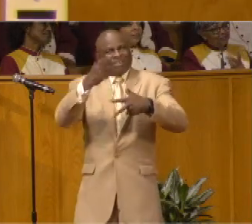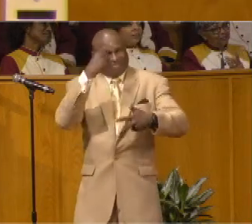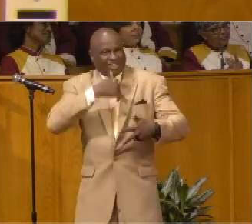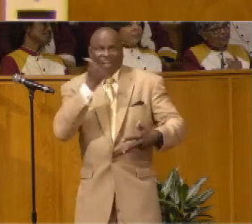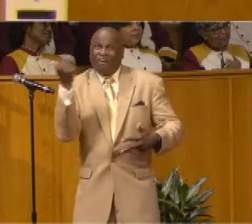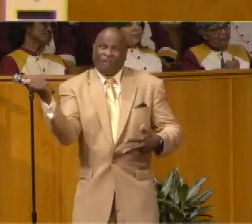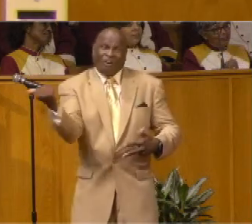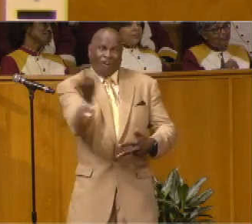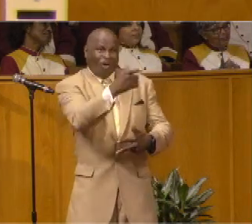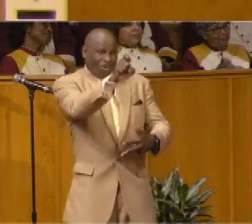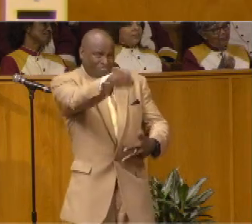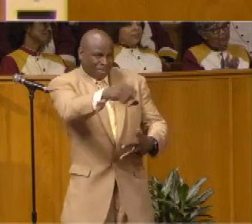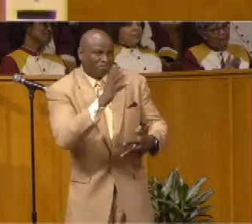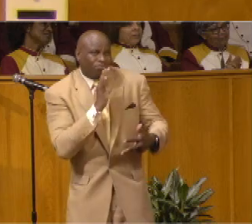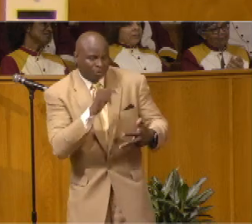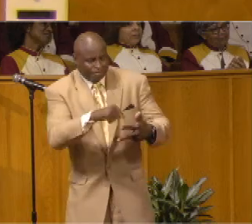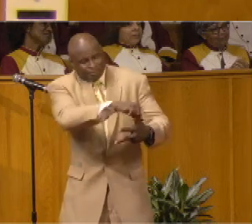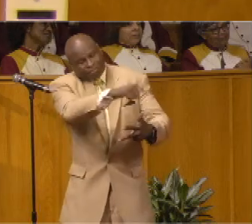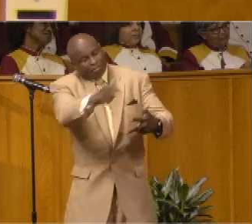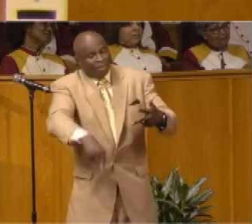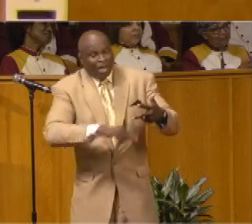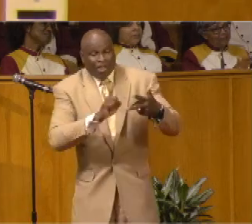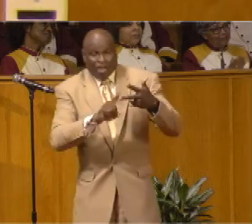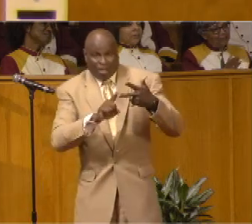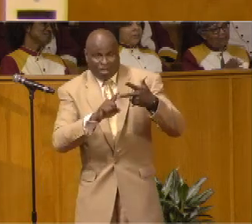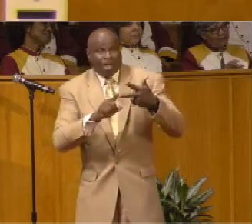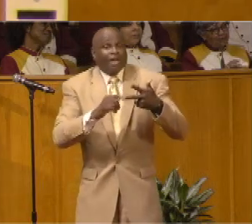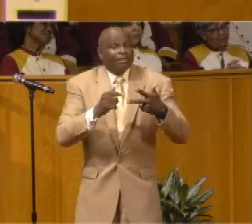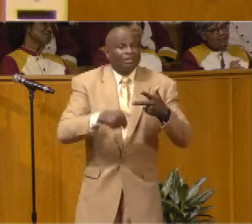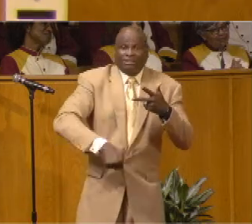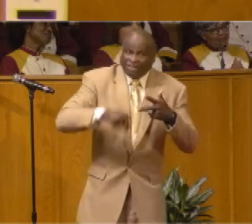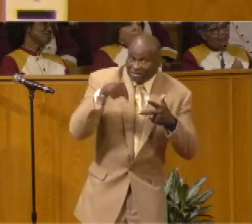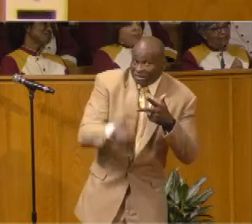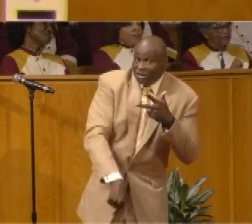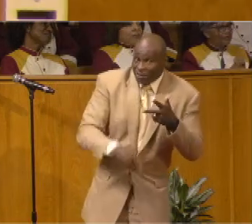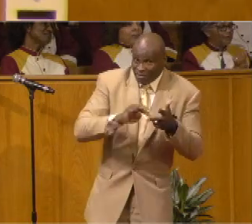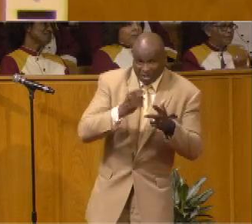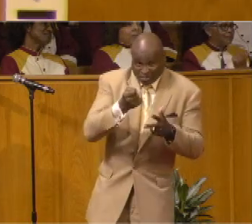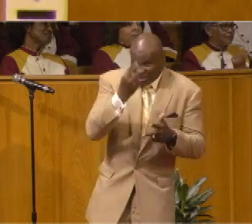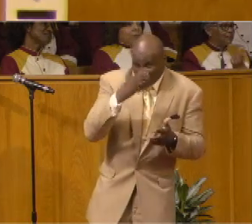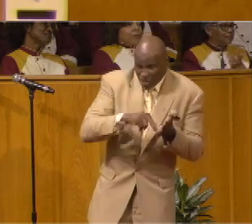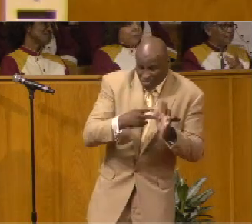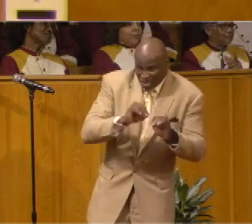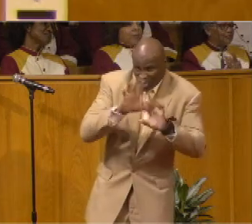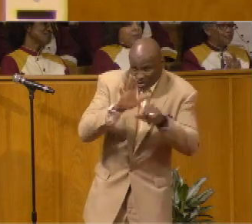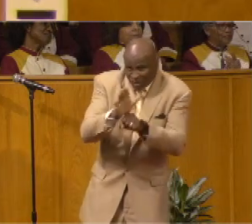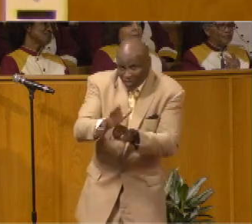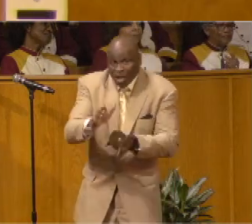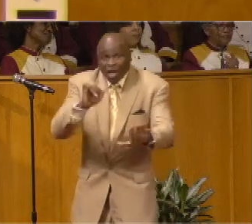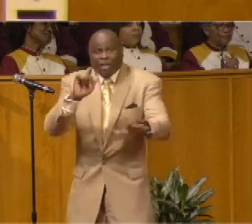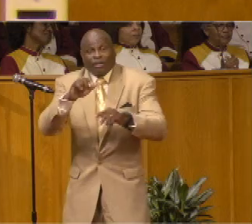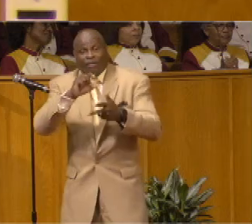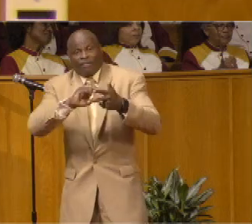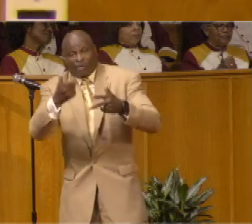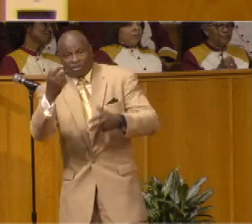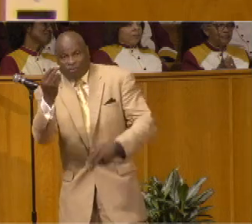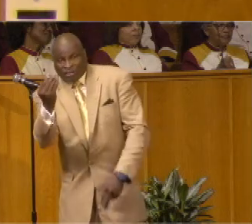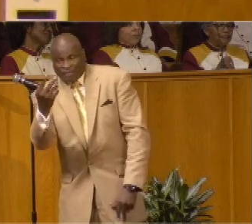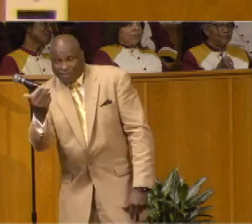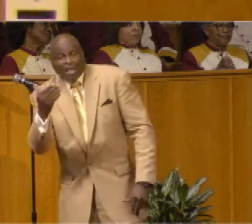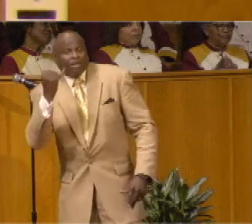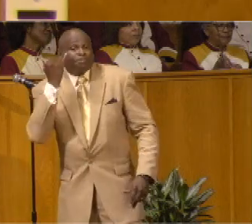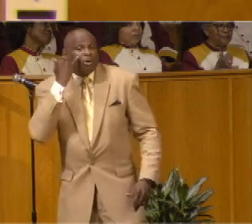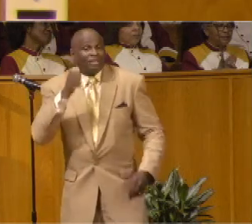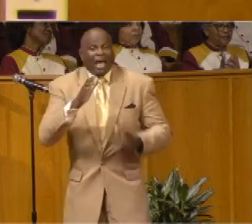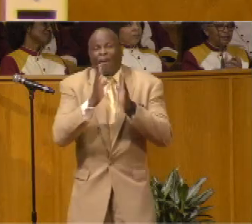like everyone needed to speak in tongues. But Michelle, here's the deep one. See if y'all can get me. He says in verse 14 and 15, he says, if